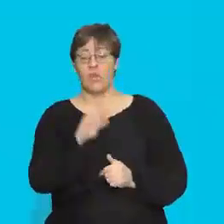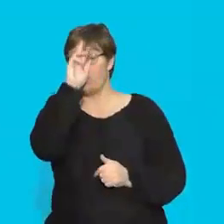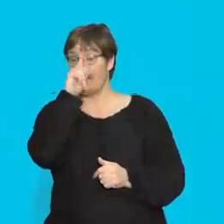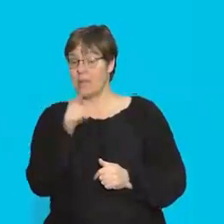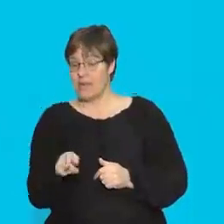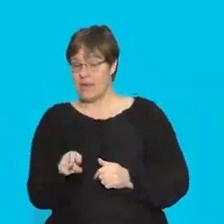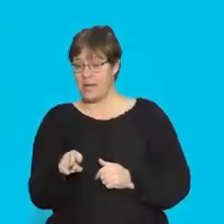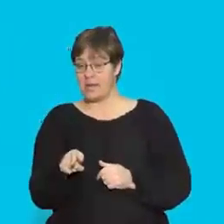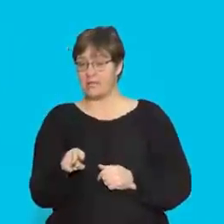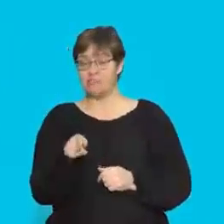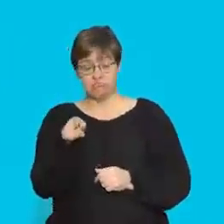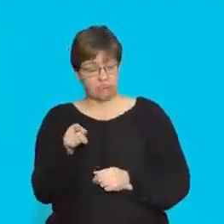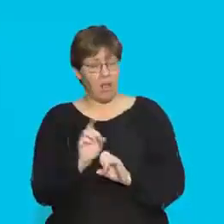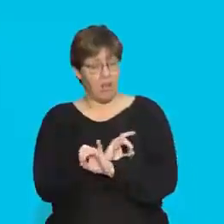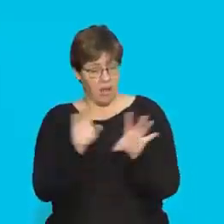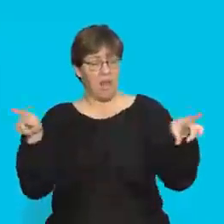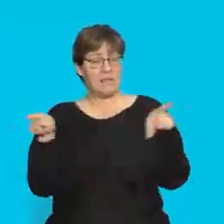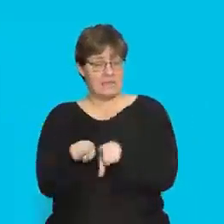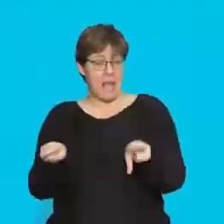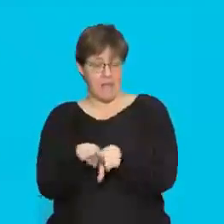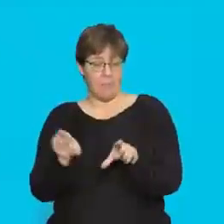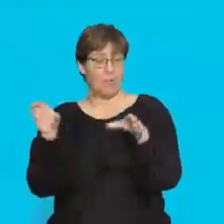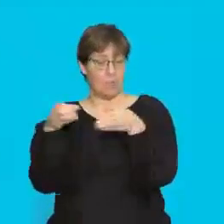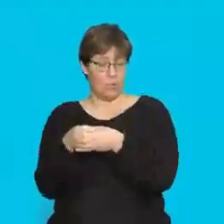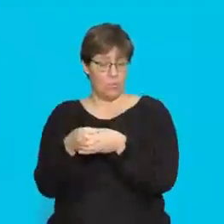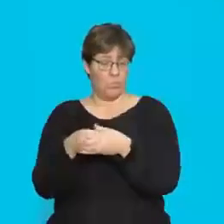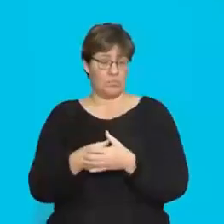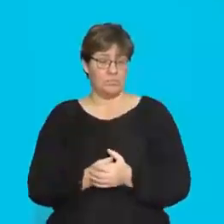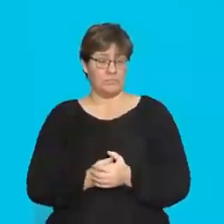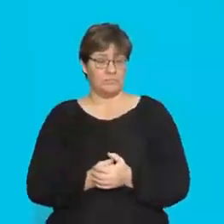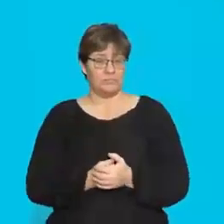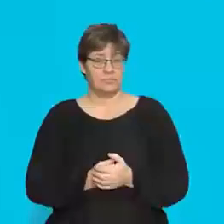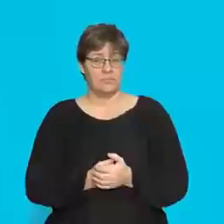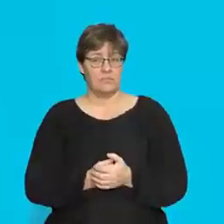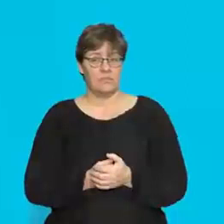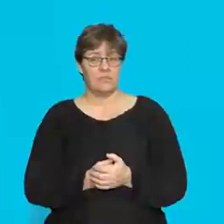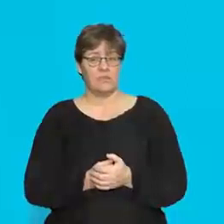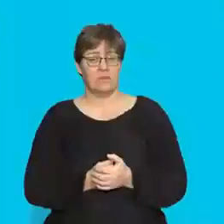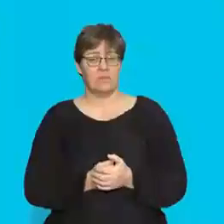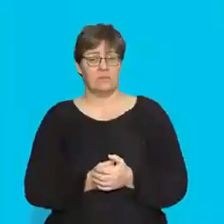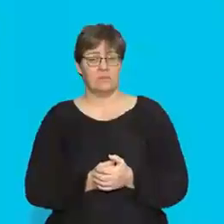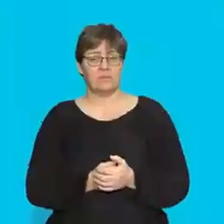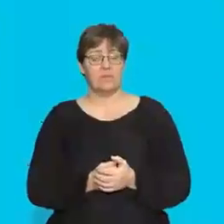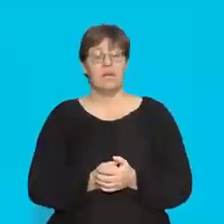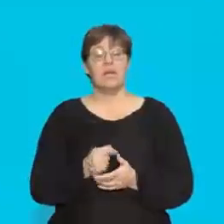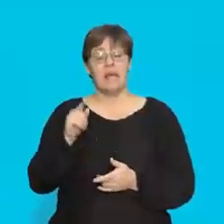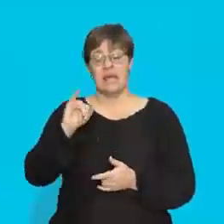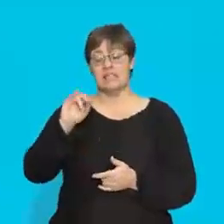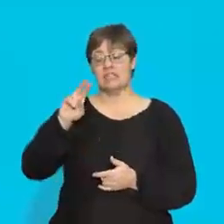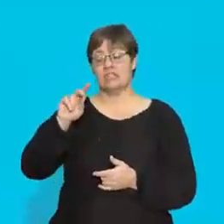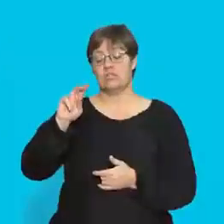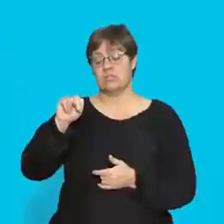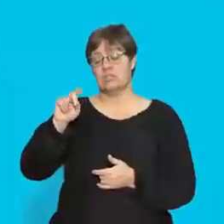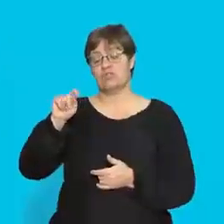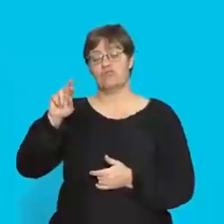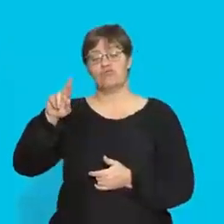intraspecific competition? Well, remember, clearly they're both from the same species,